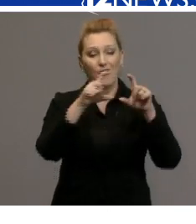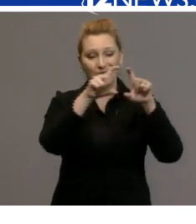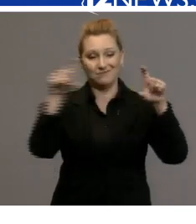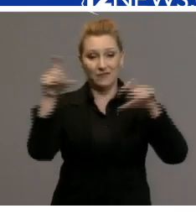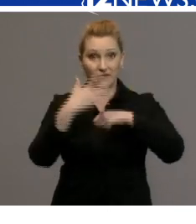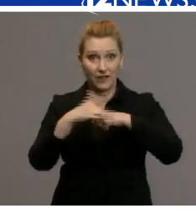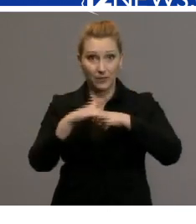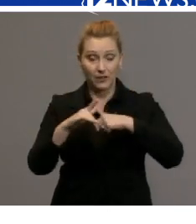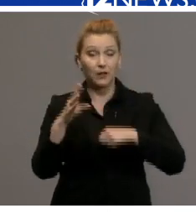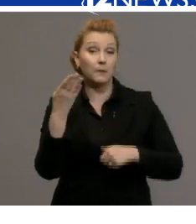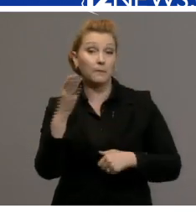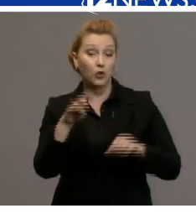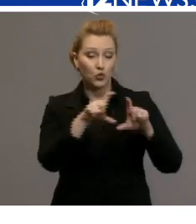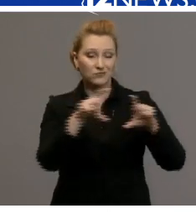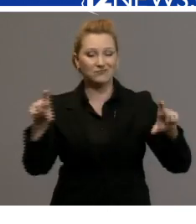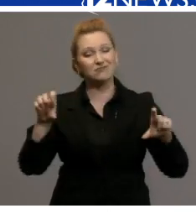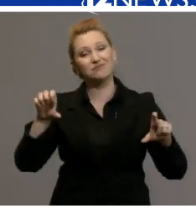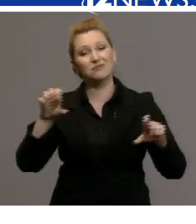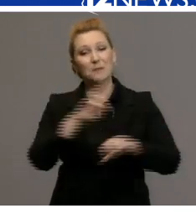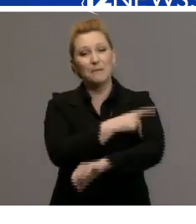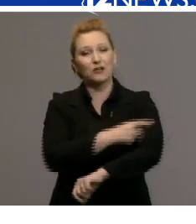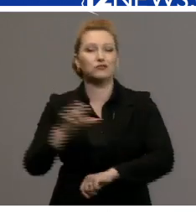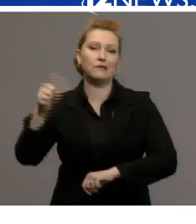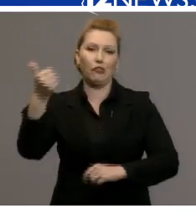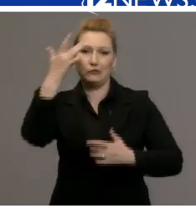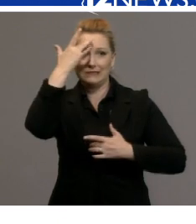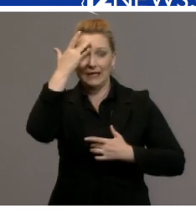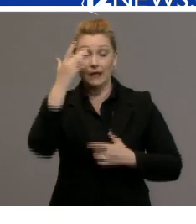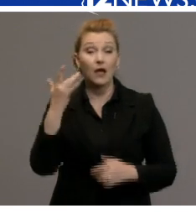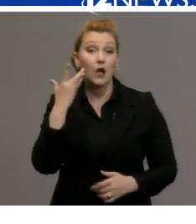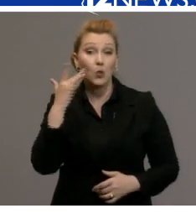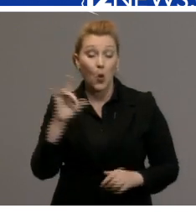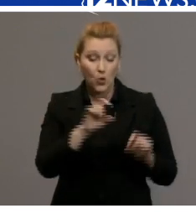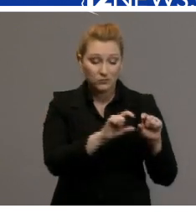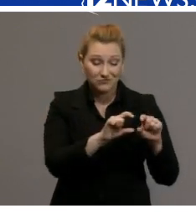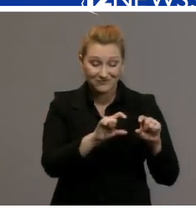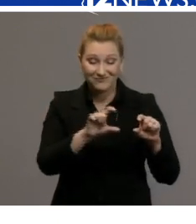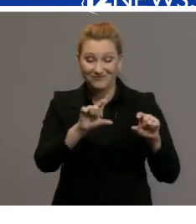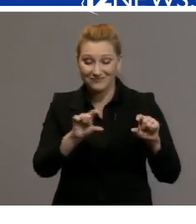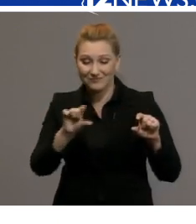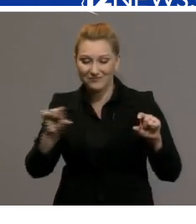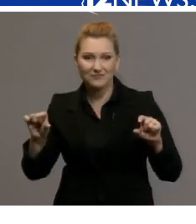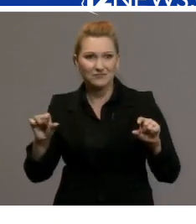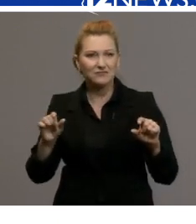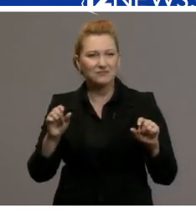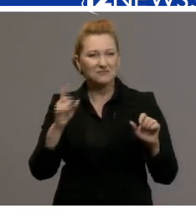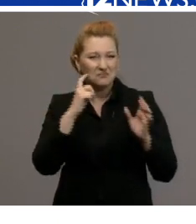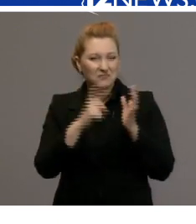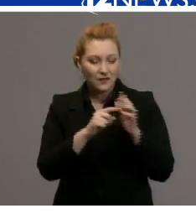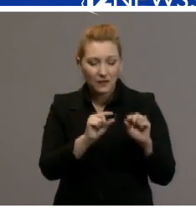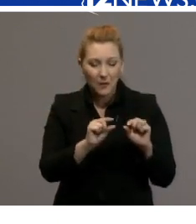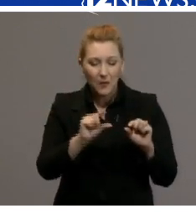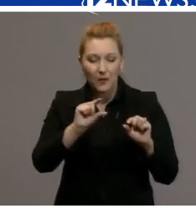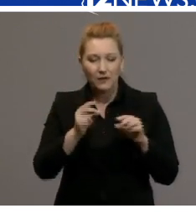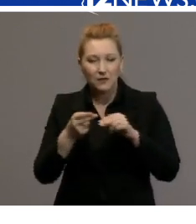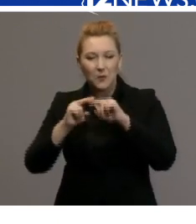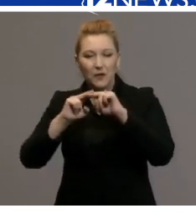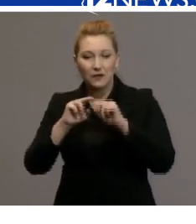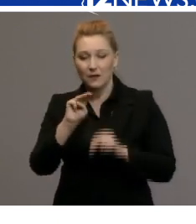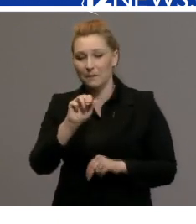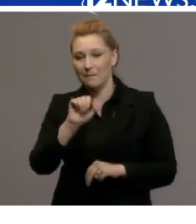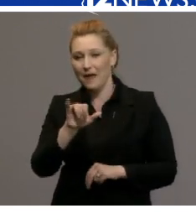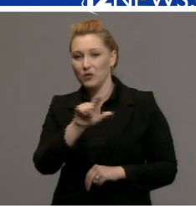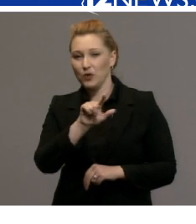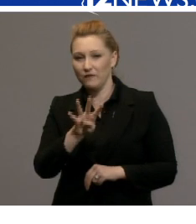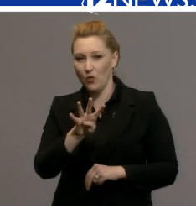with COVID patients. You can see the same, you see a slight uptick on May 24th and May